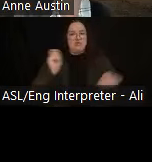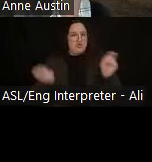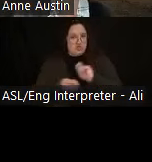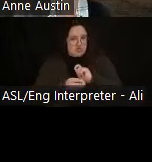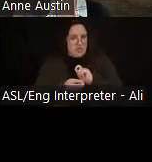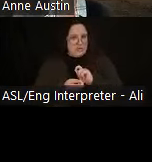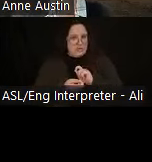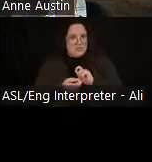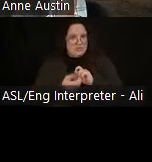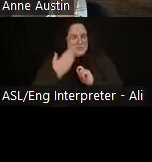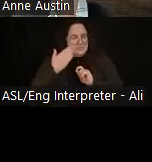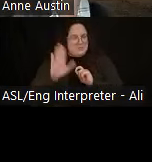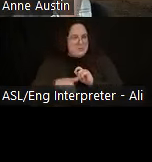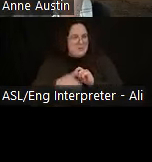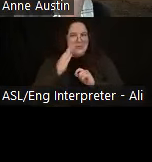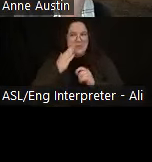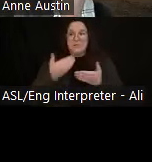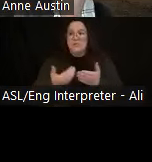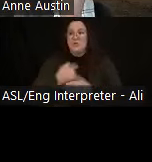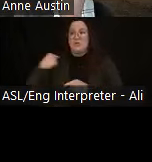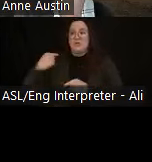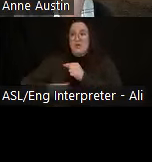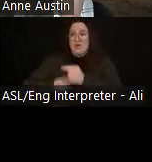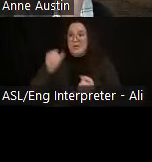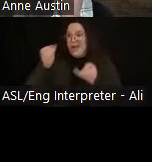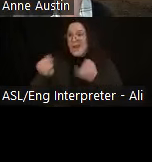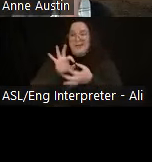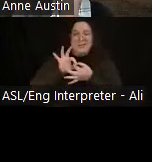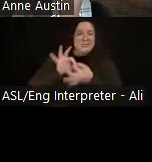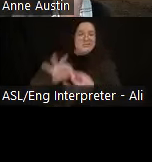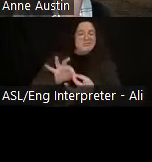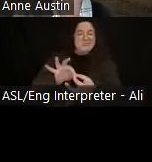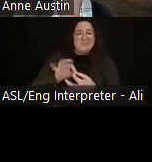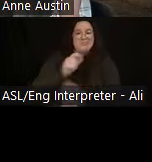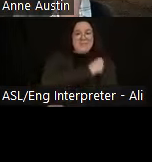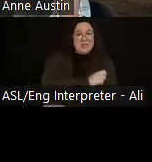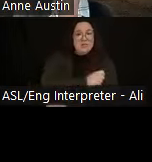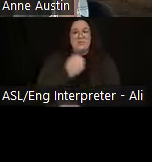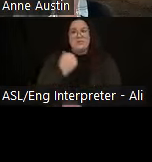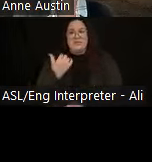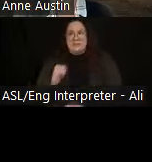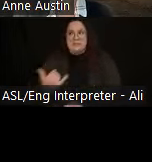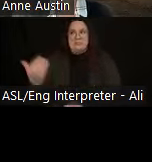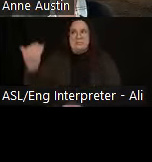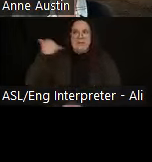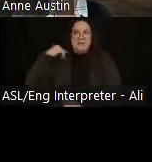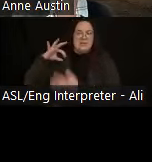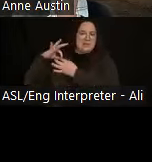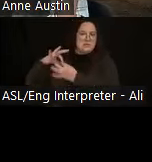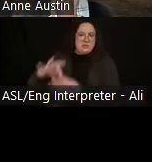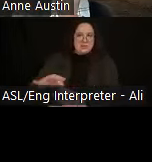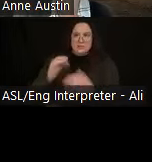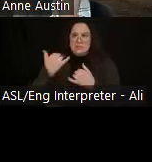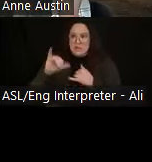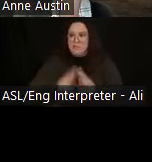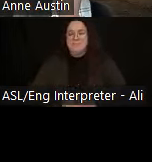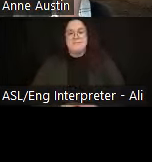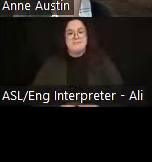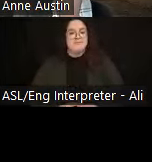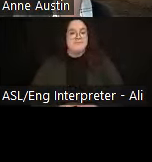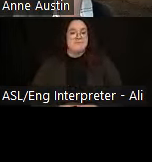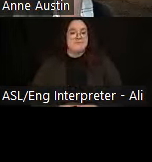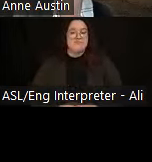the years, with new generational ideas about tattooing, but we still have remnants of them. One of the most visible